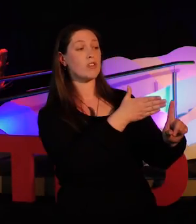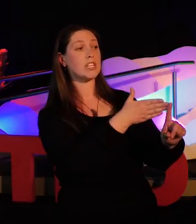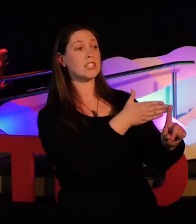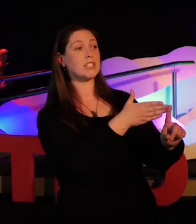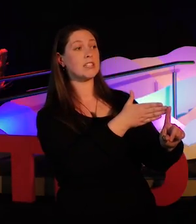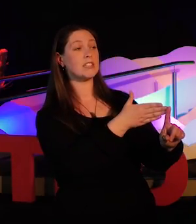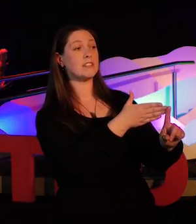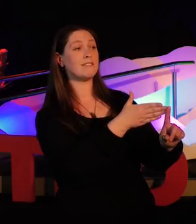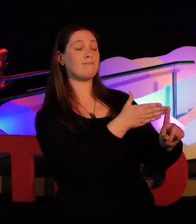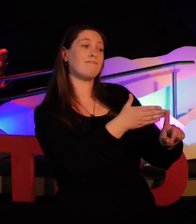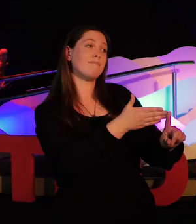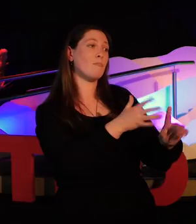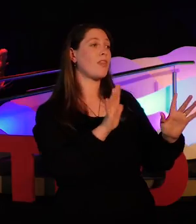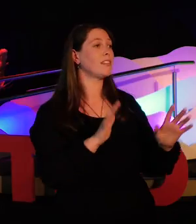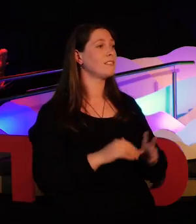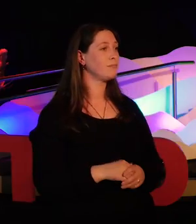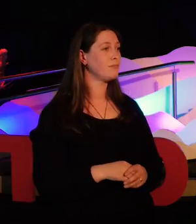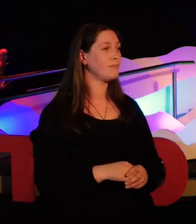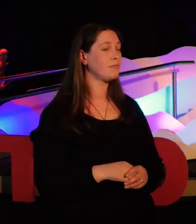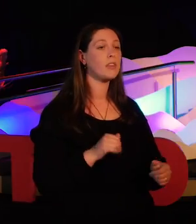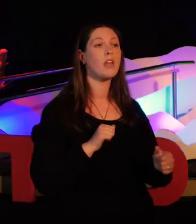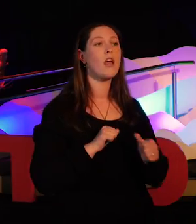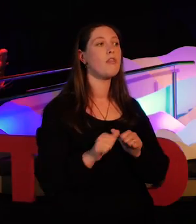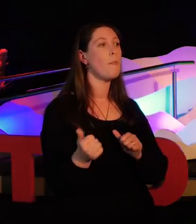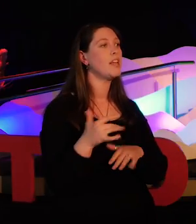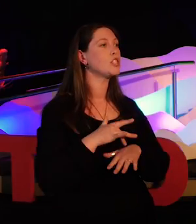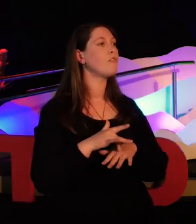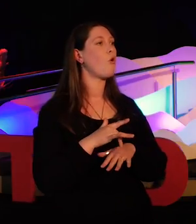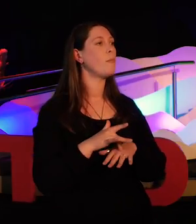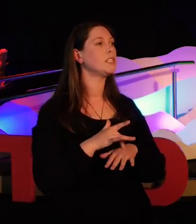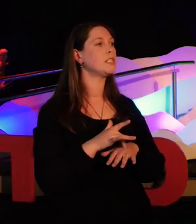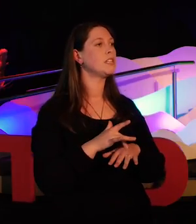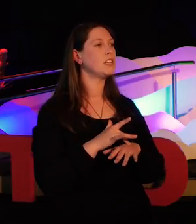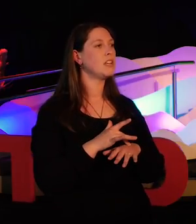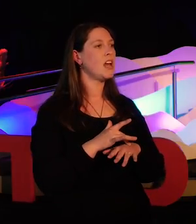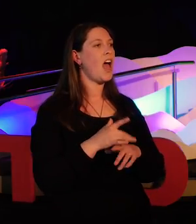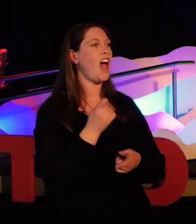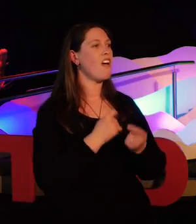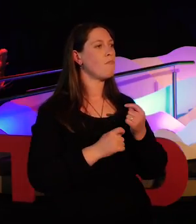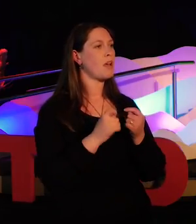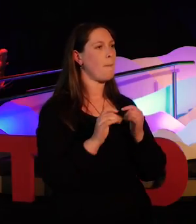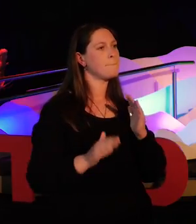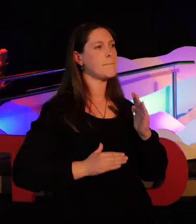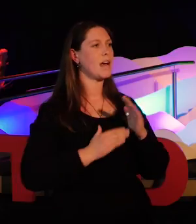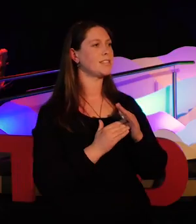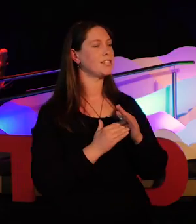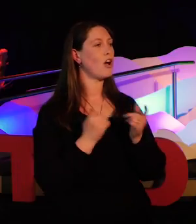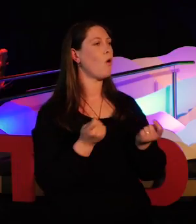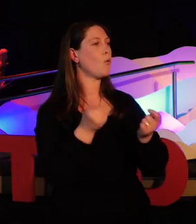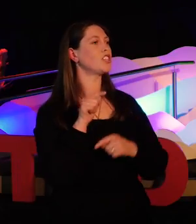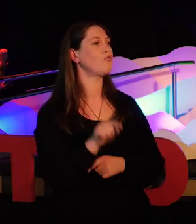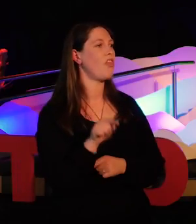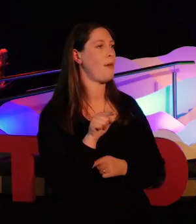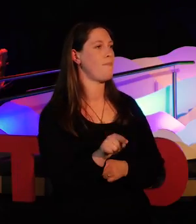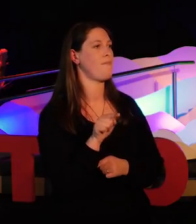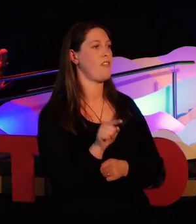in. And the best performers have mastered what works for them. That's why they're high performers. They figured